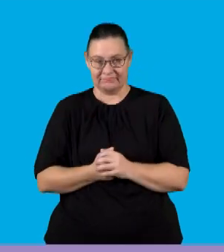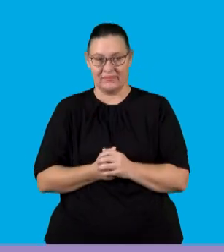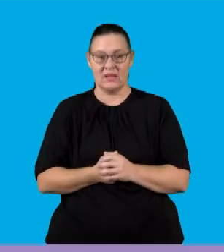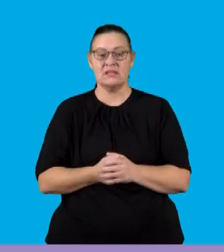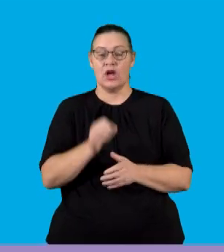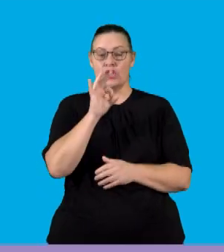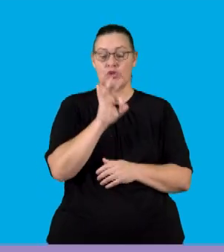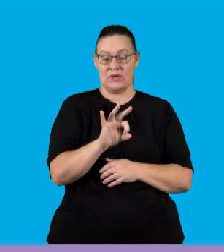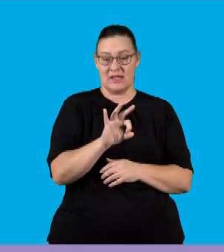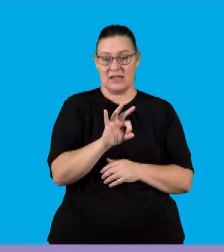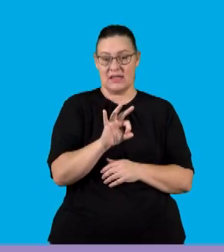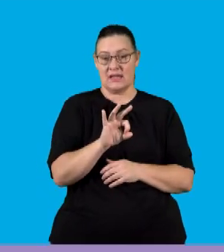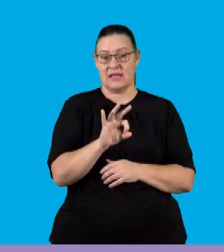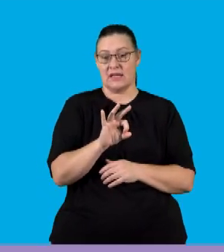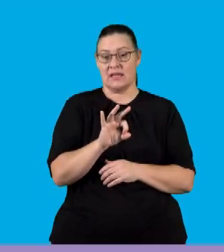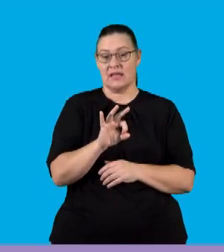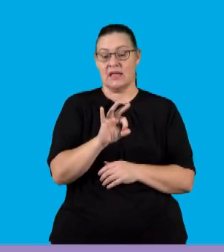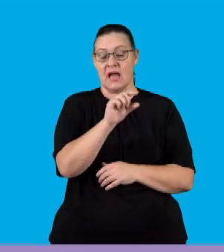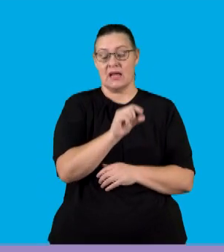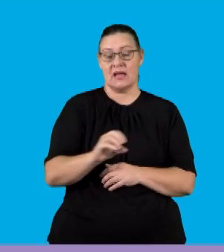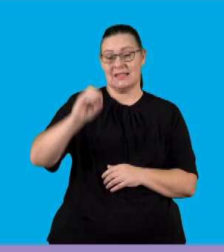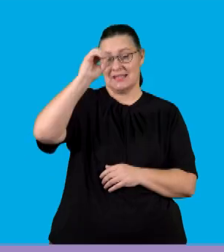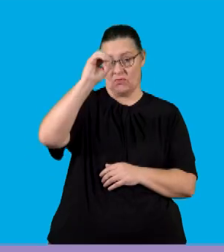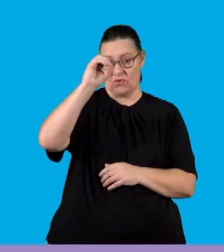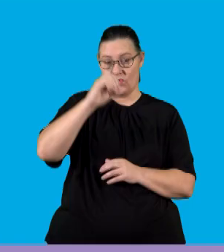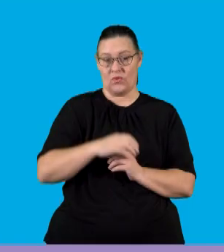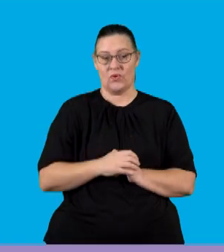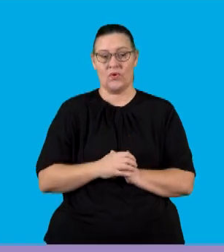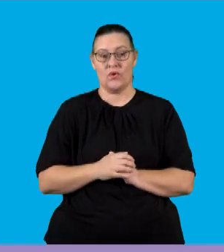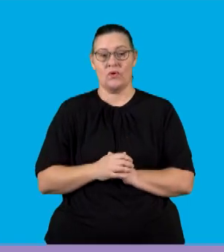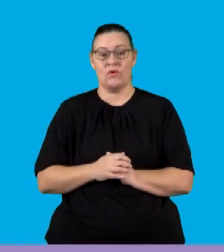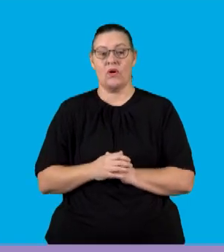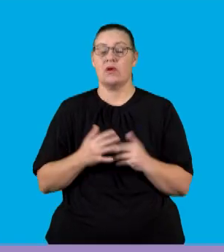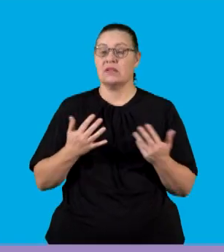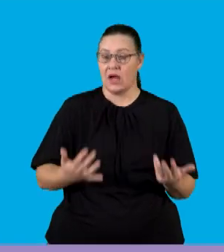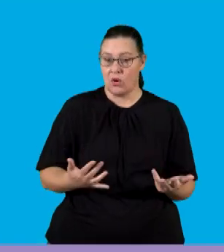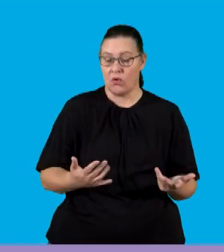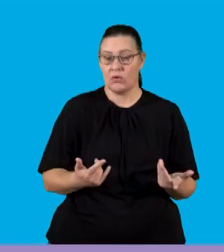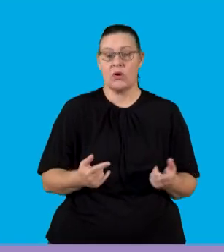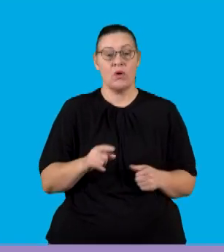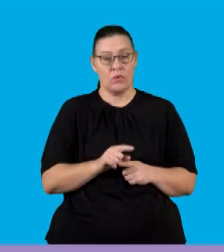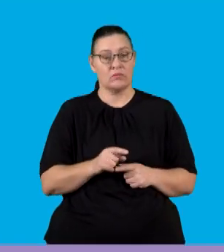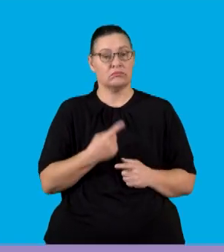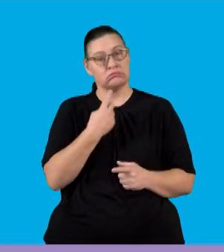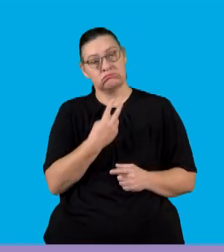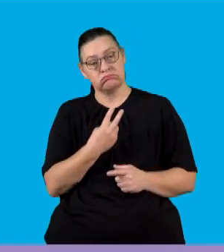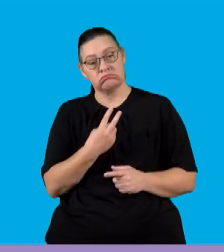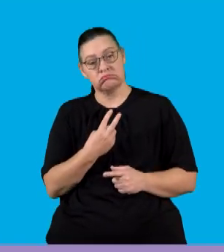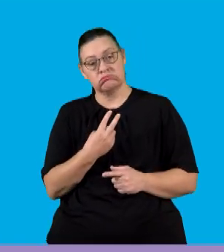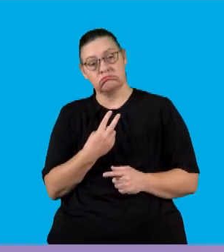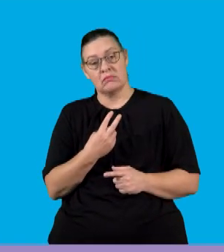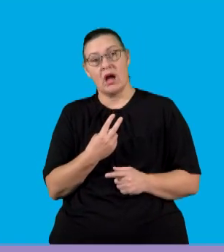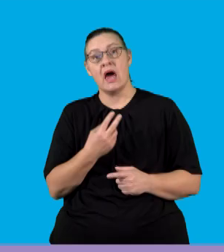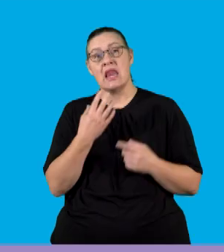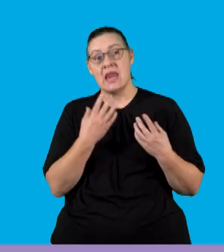the following. Now we have been given 3 exponent 0, and now since as well we saw that